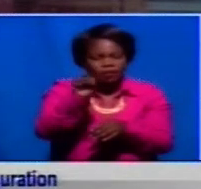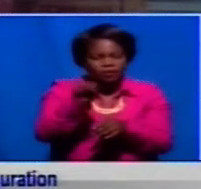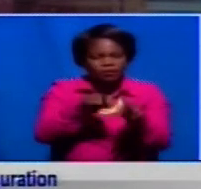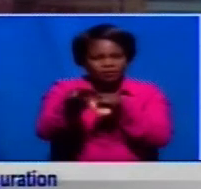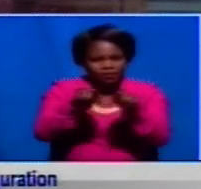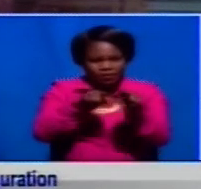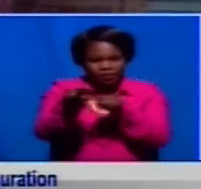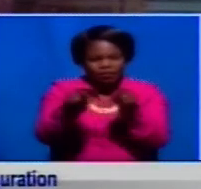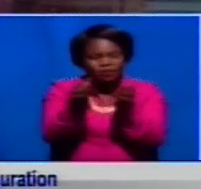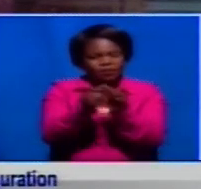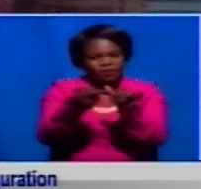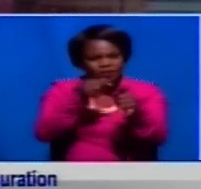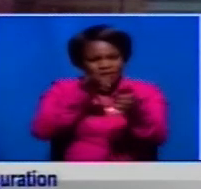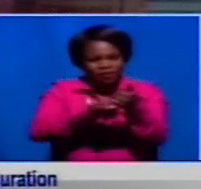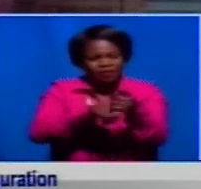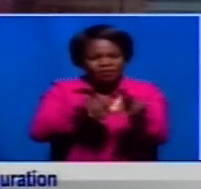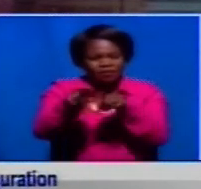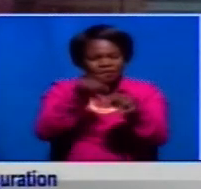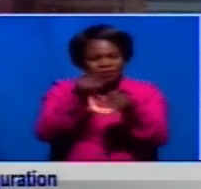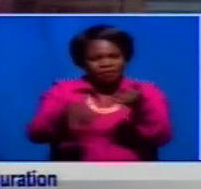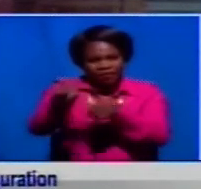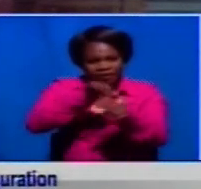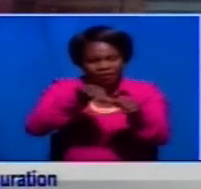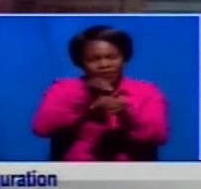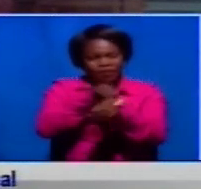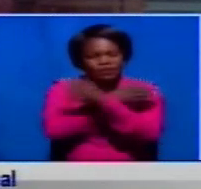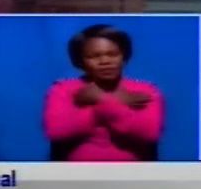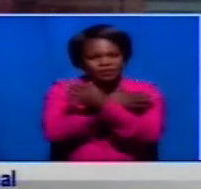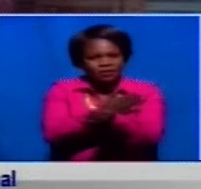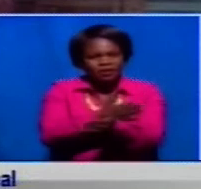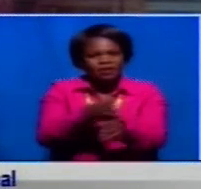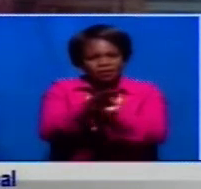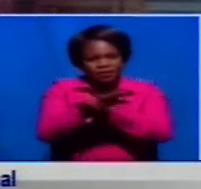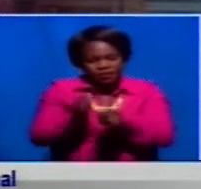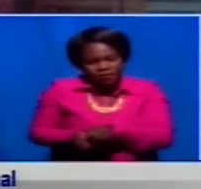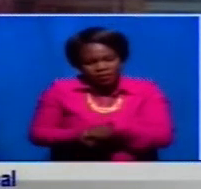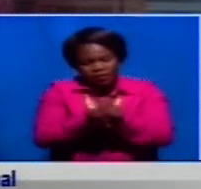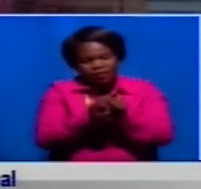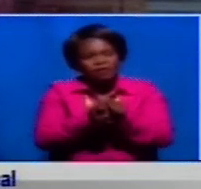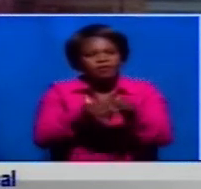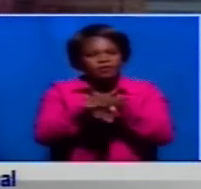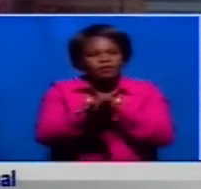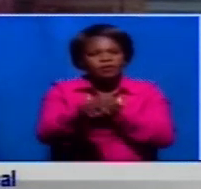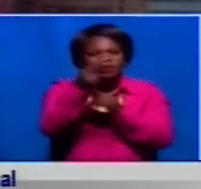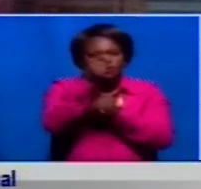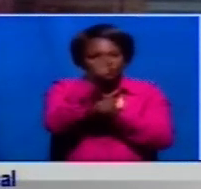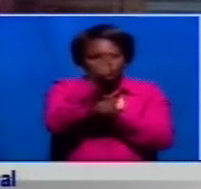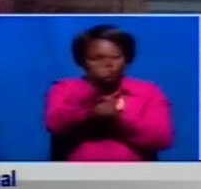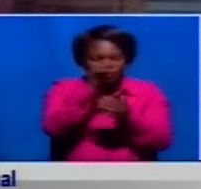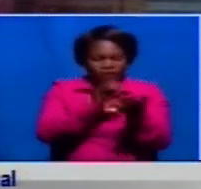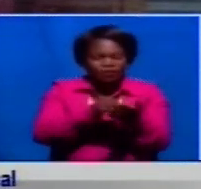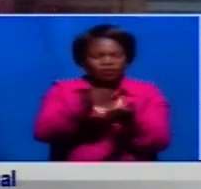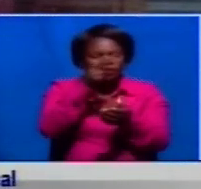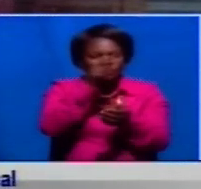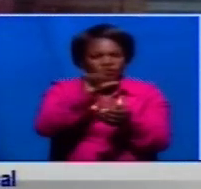Africa in a tightly contested final round on Sunday. The Zambian golfer scored 223 points, just 3